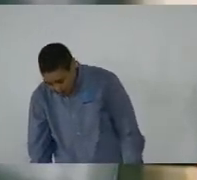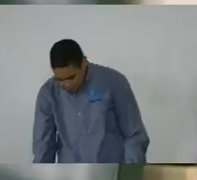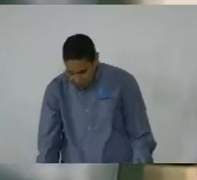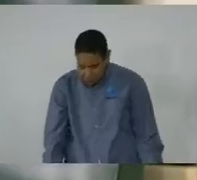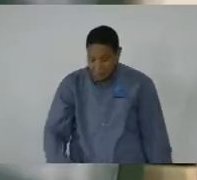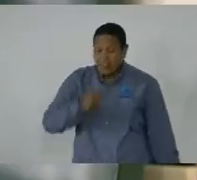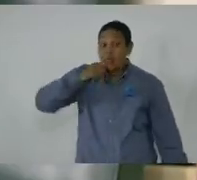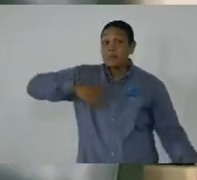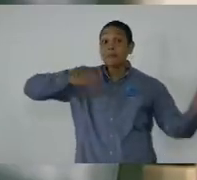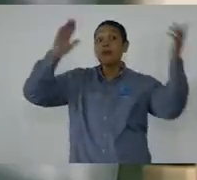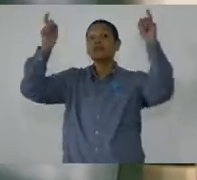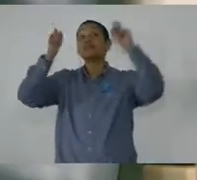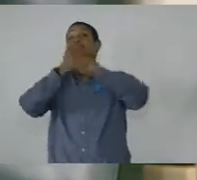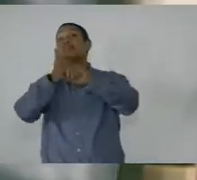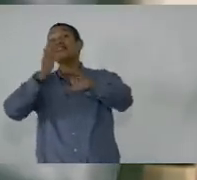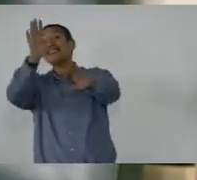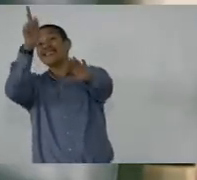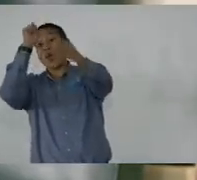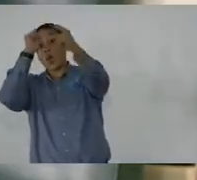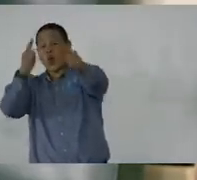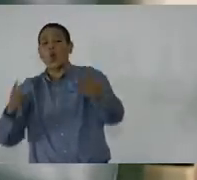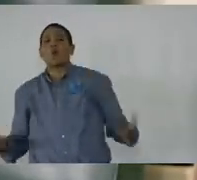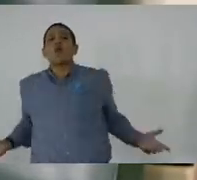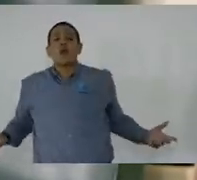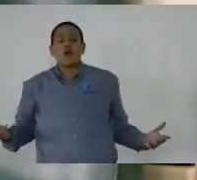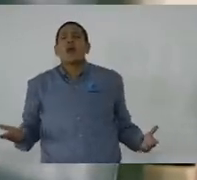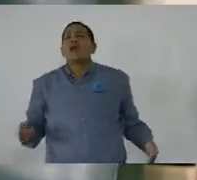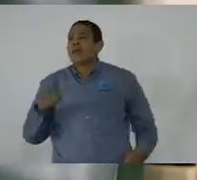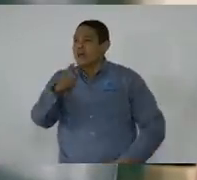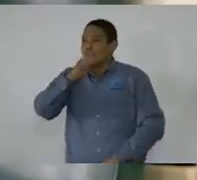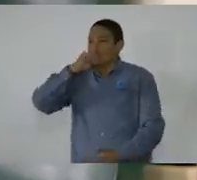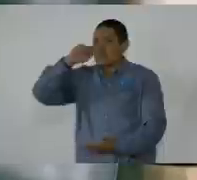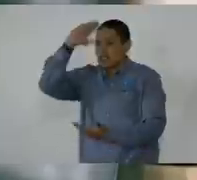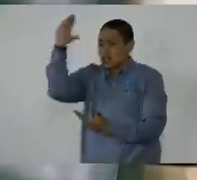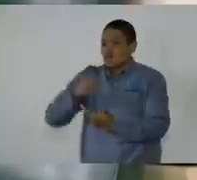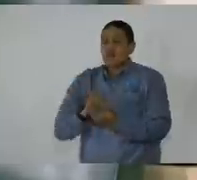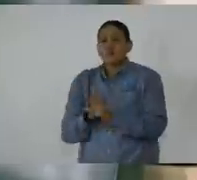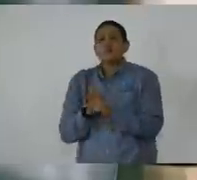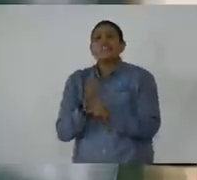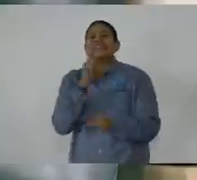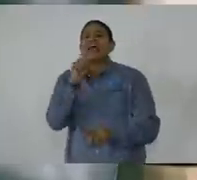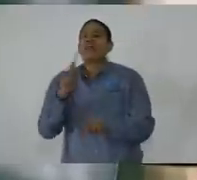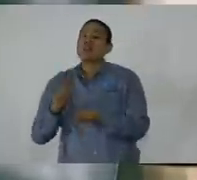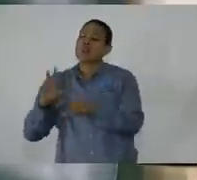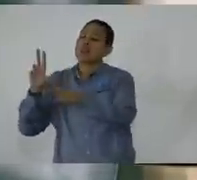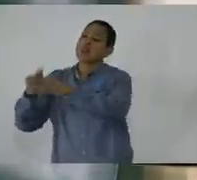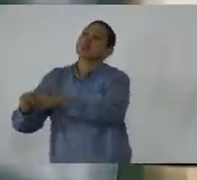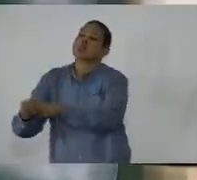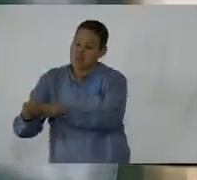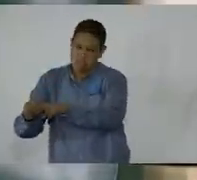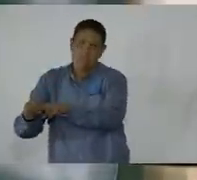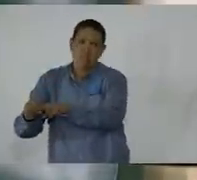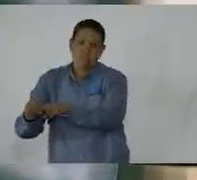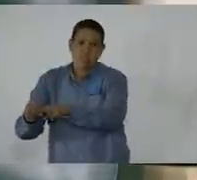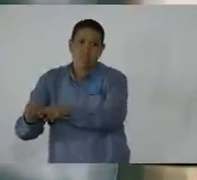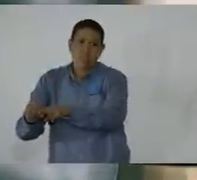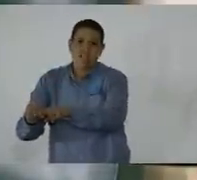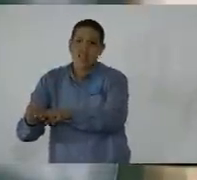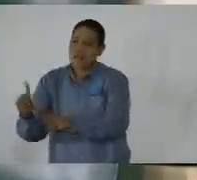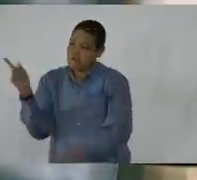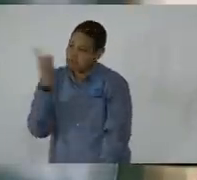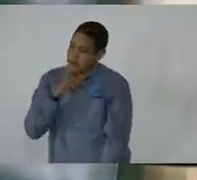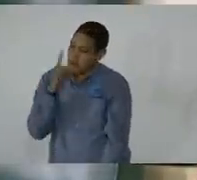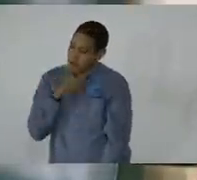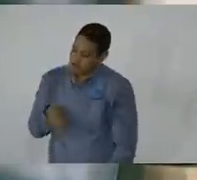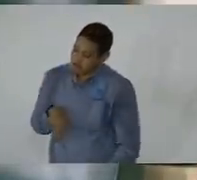Madam Speaker, it is our goal to reduce the dependency on the synthetic